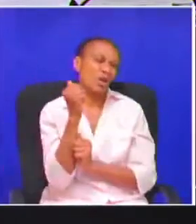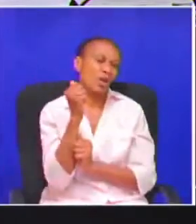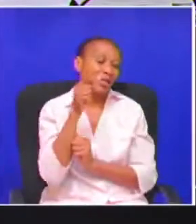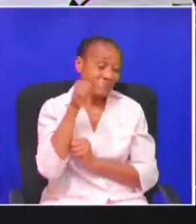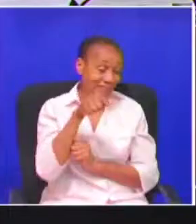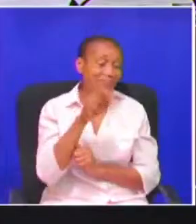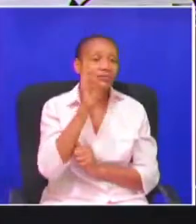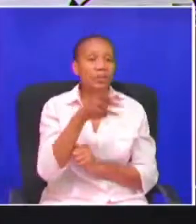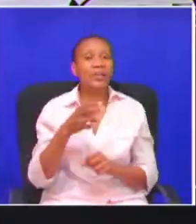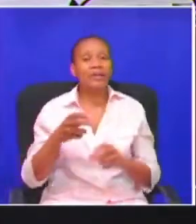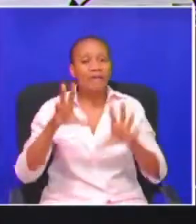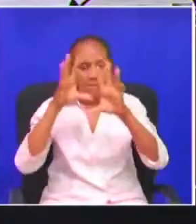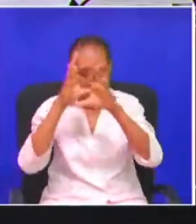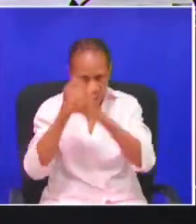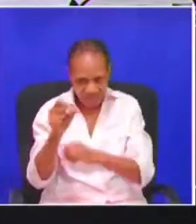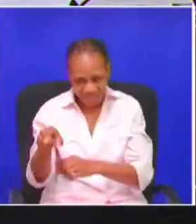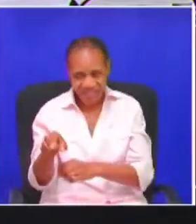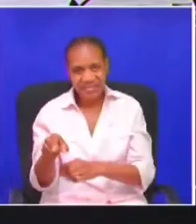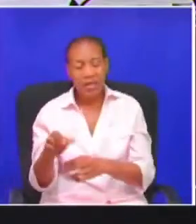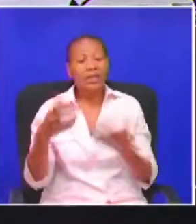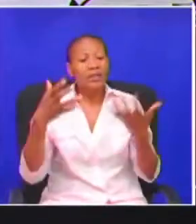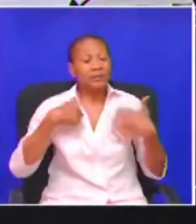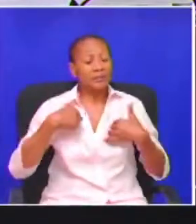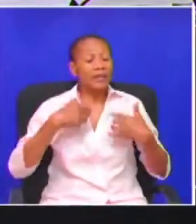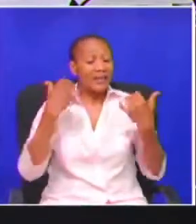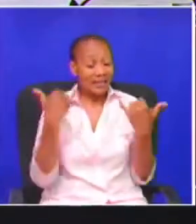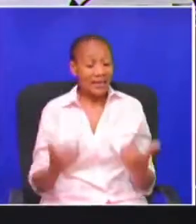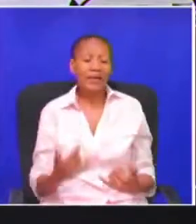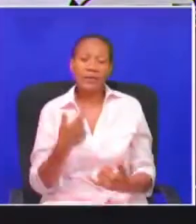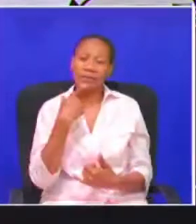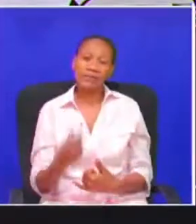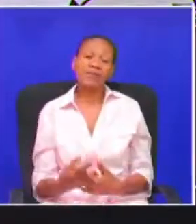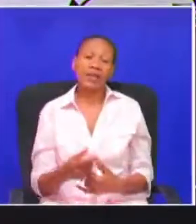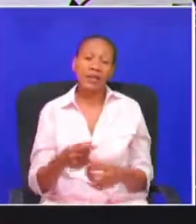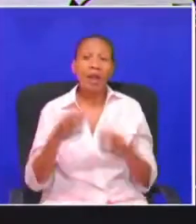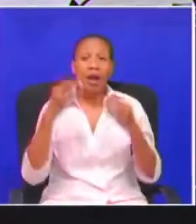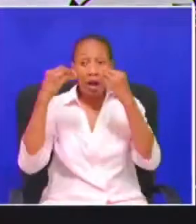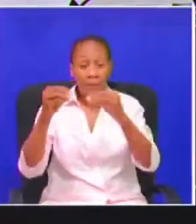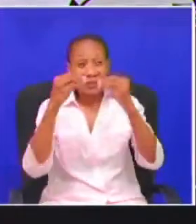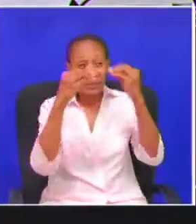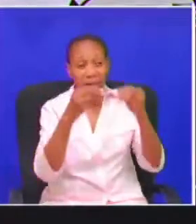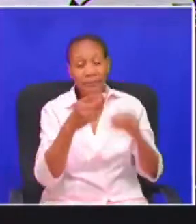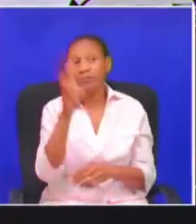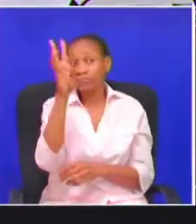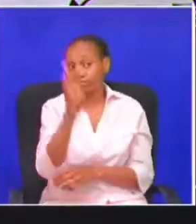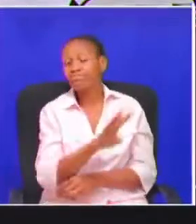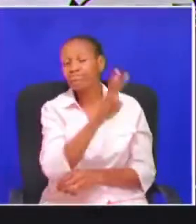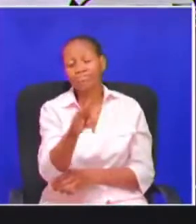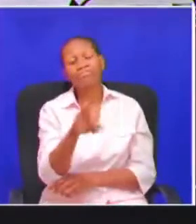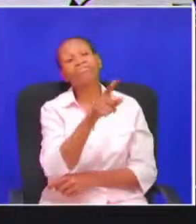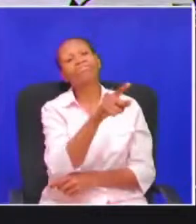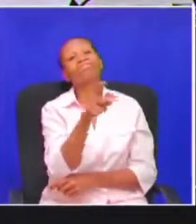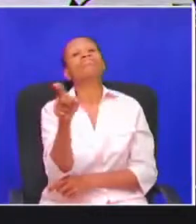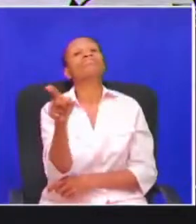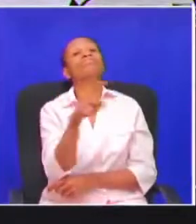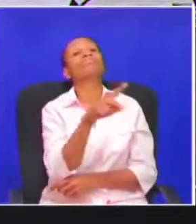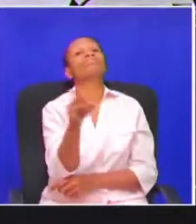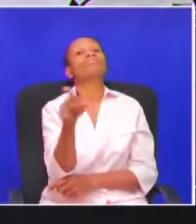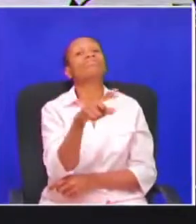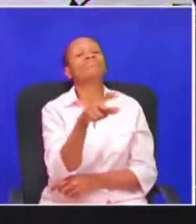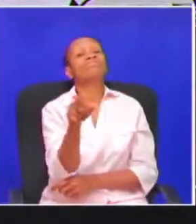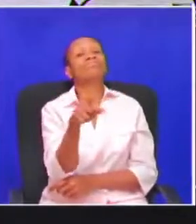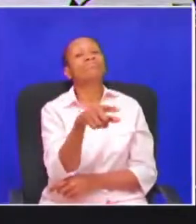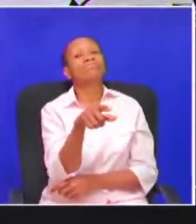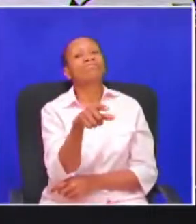all that. And hence, we are now saying to employers, be aware that you will